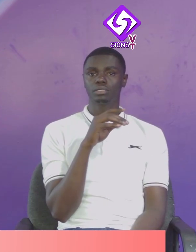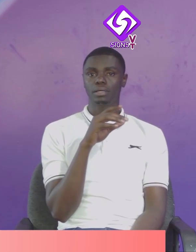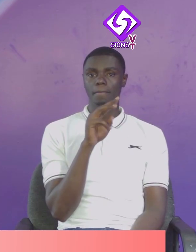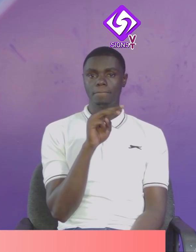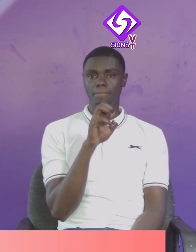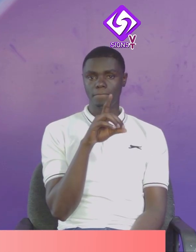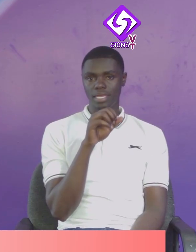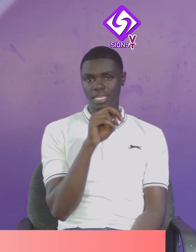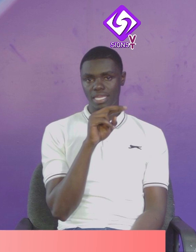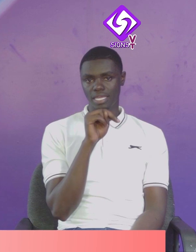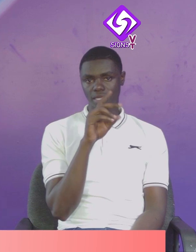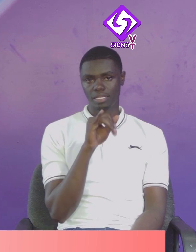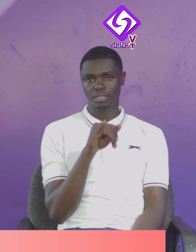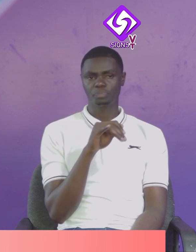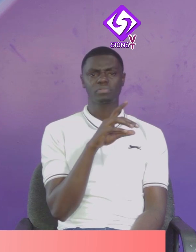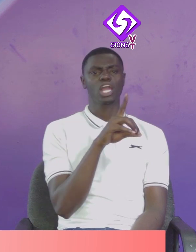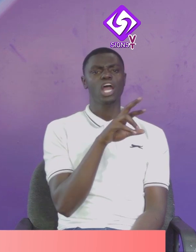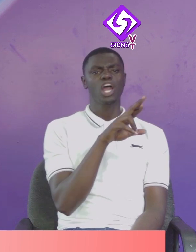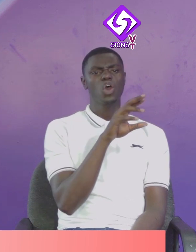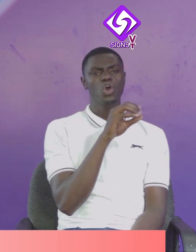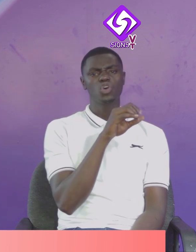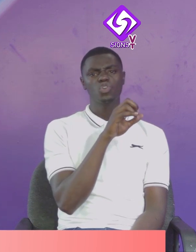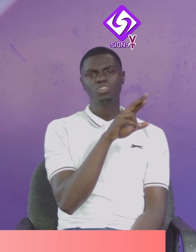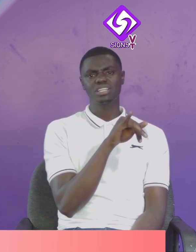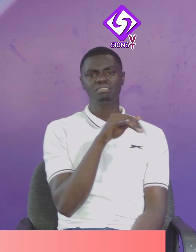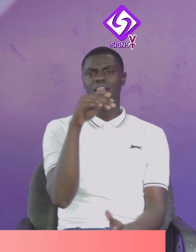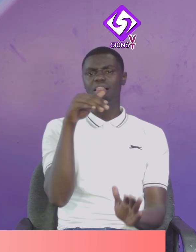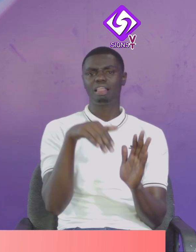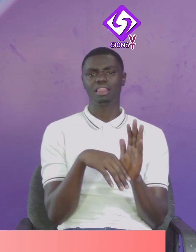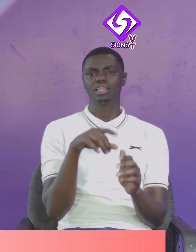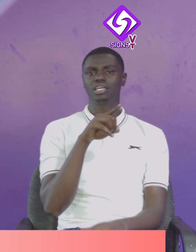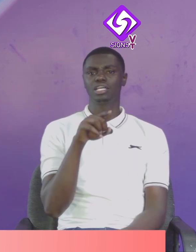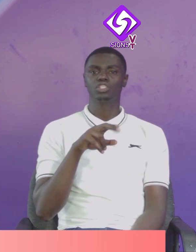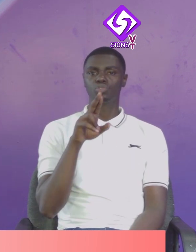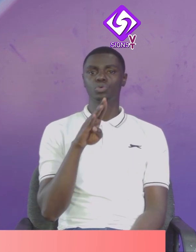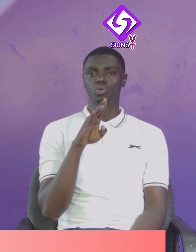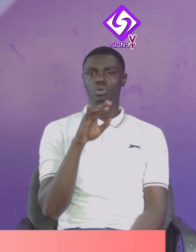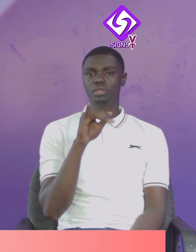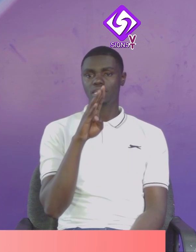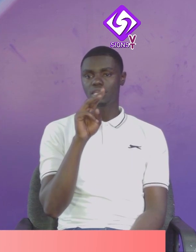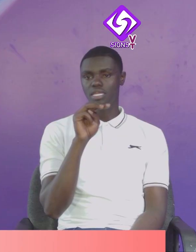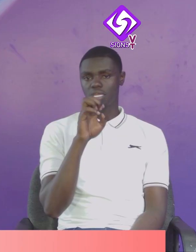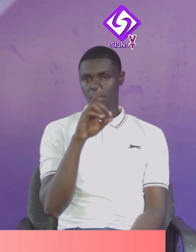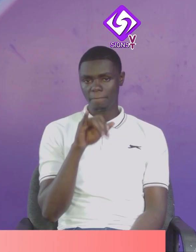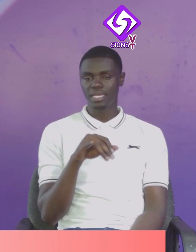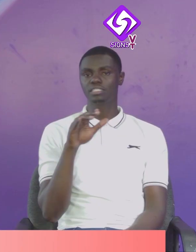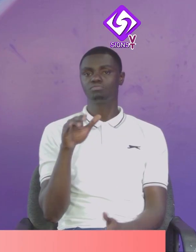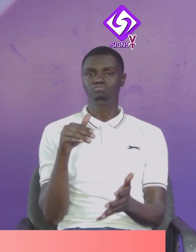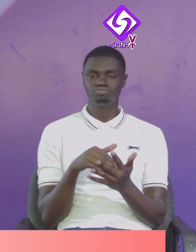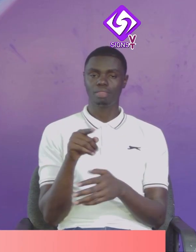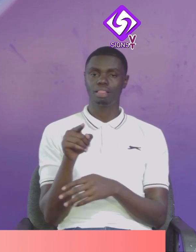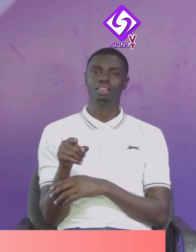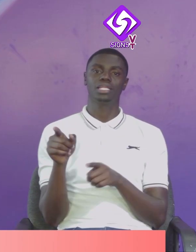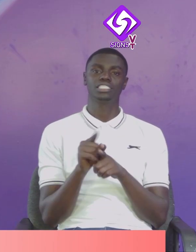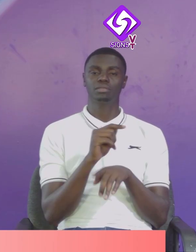know. But since Rodri has been down, we have been having Zubimendi featuring in that midfield. Right. The same to England.